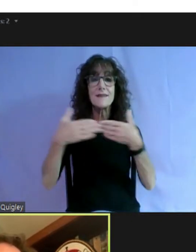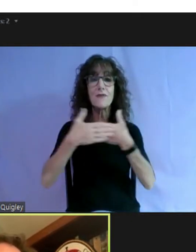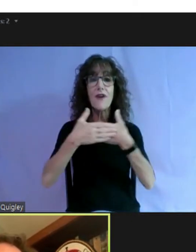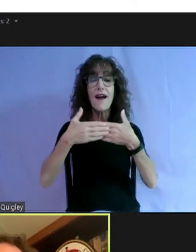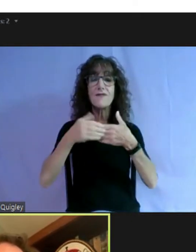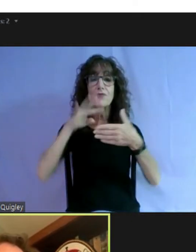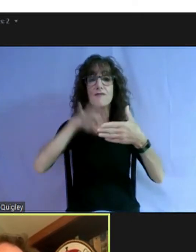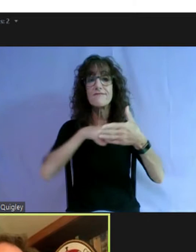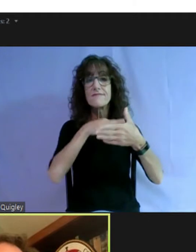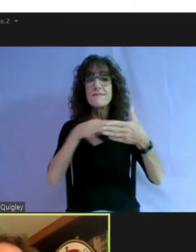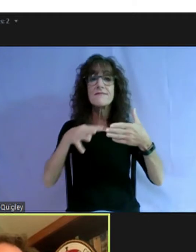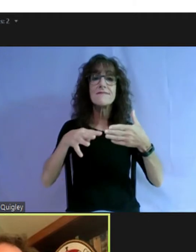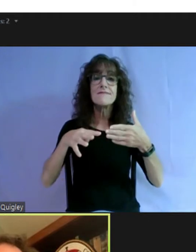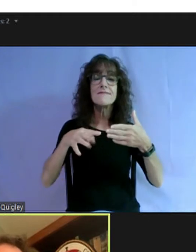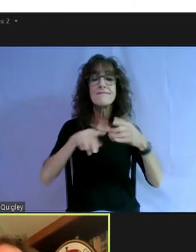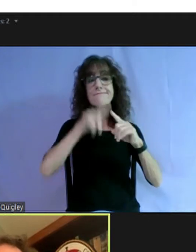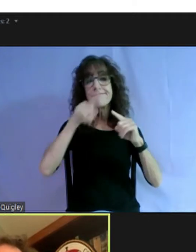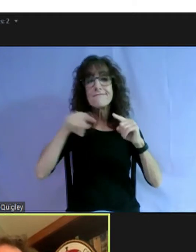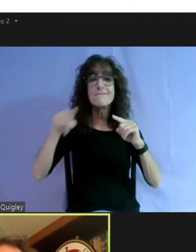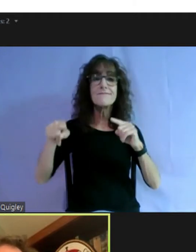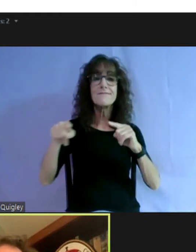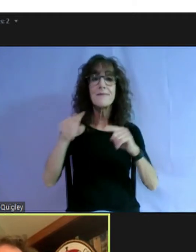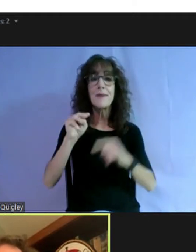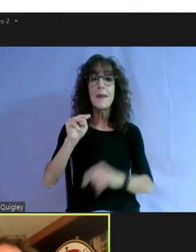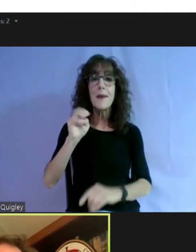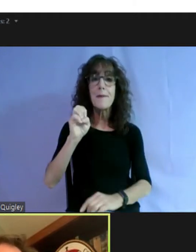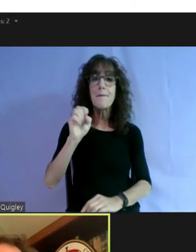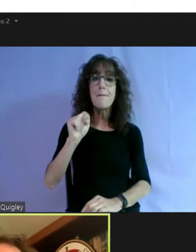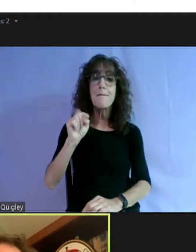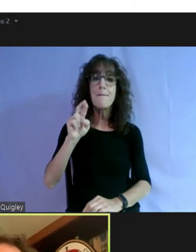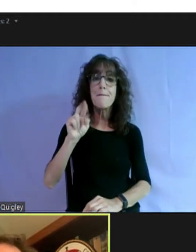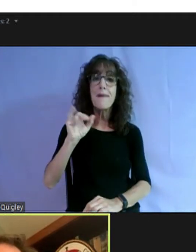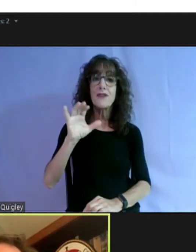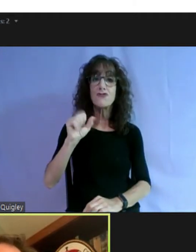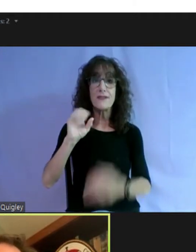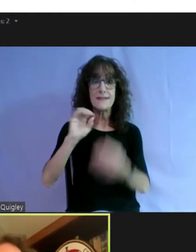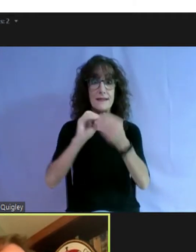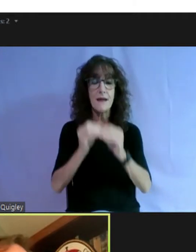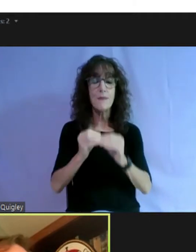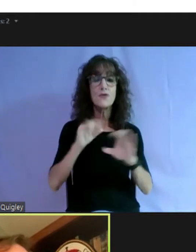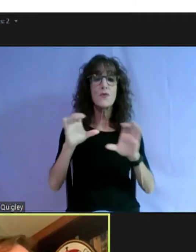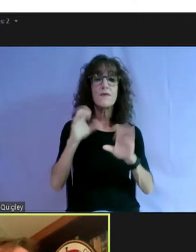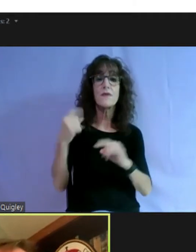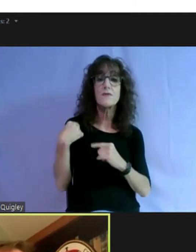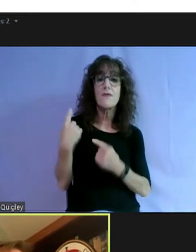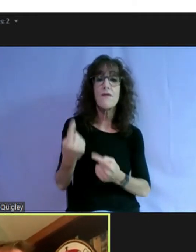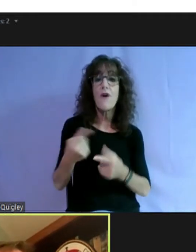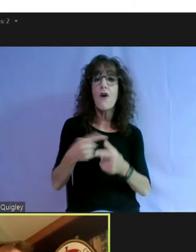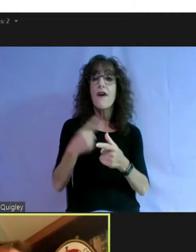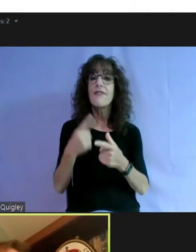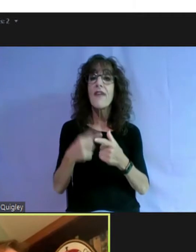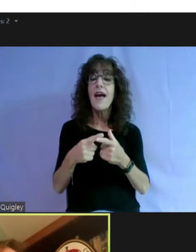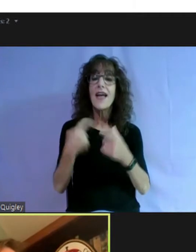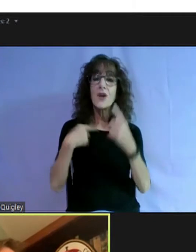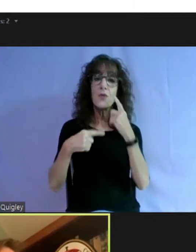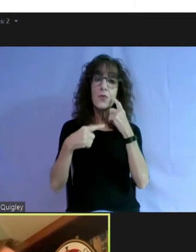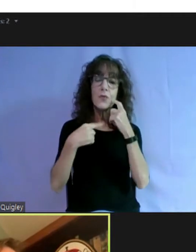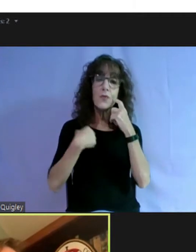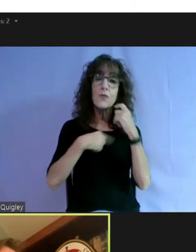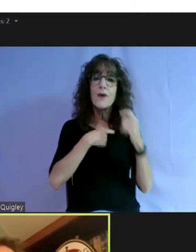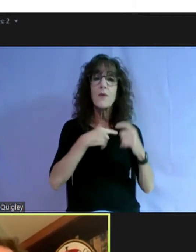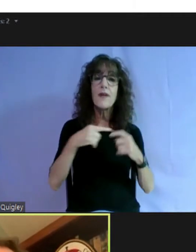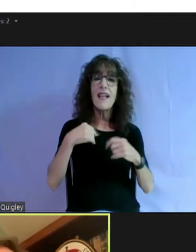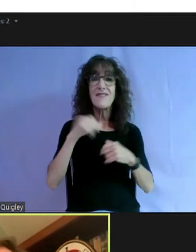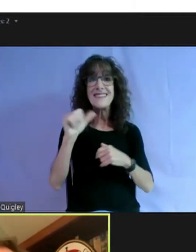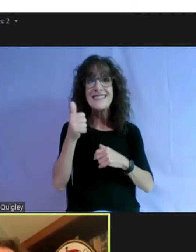and metrics and things that we've done, and then we're gonna dig into about 10